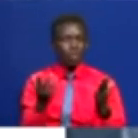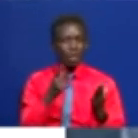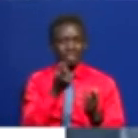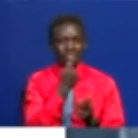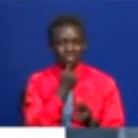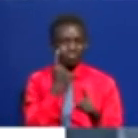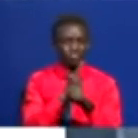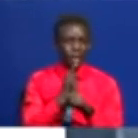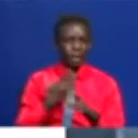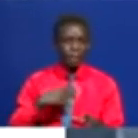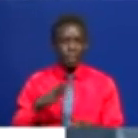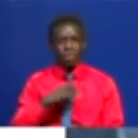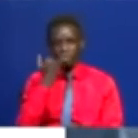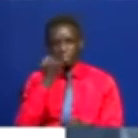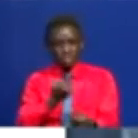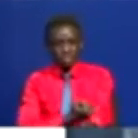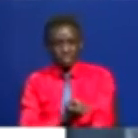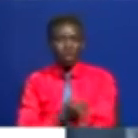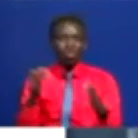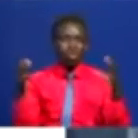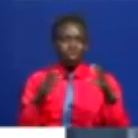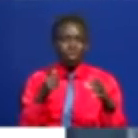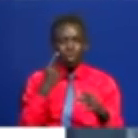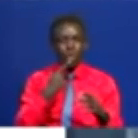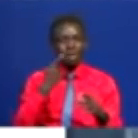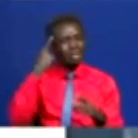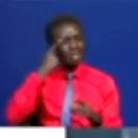use disorders can actually always go and get